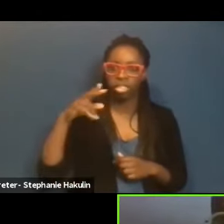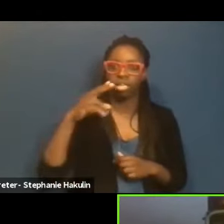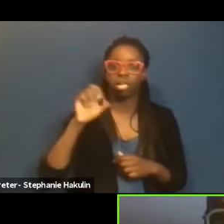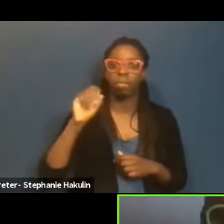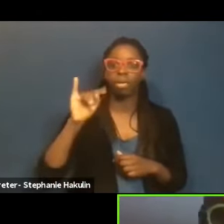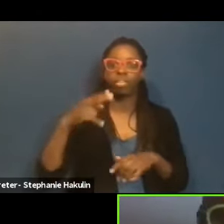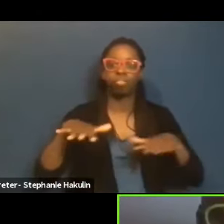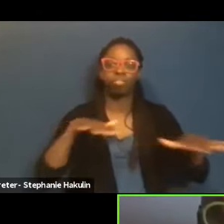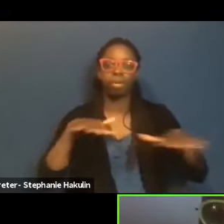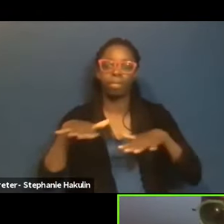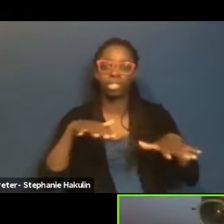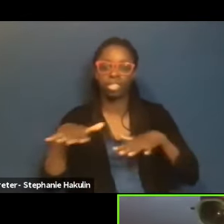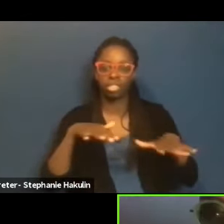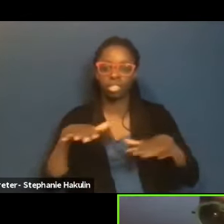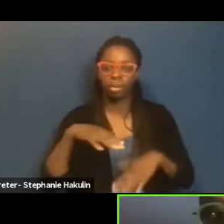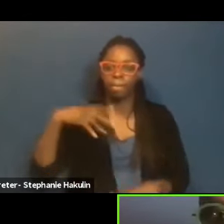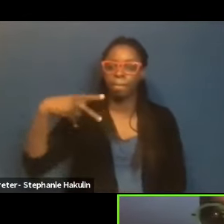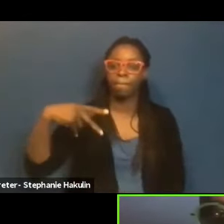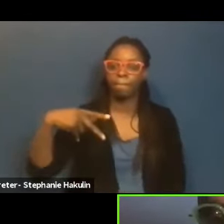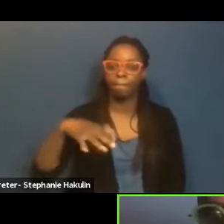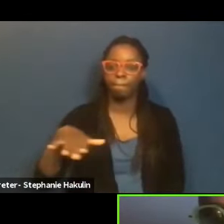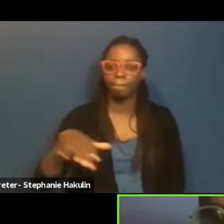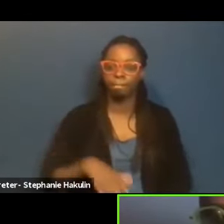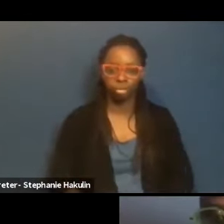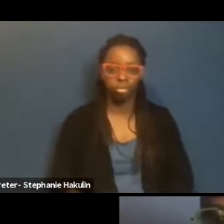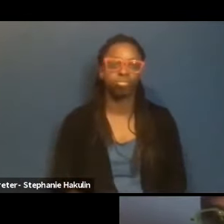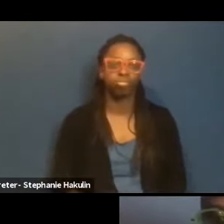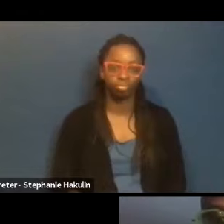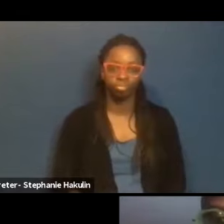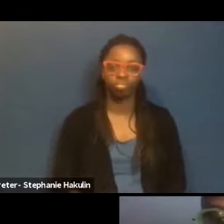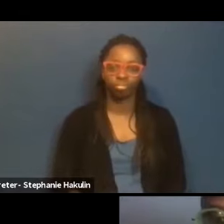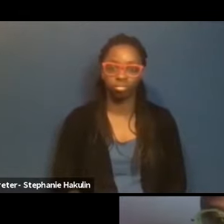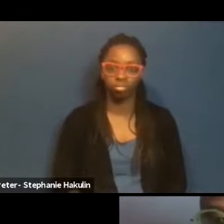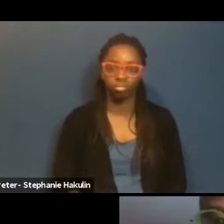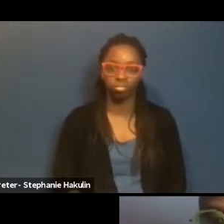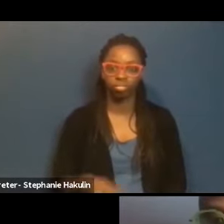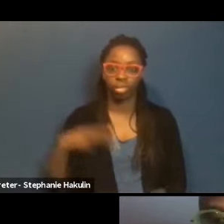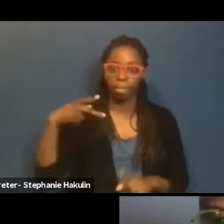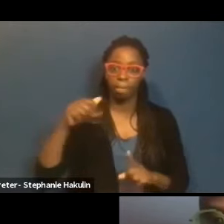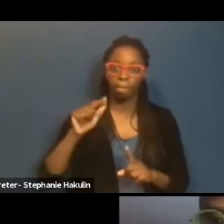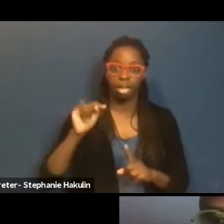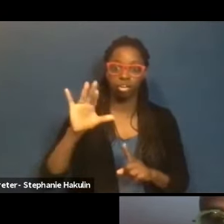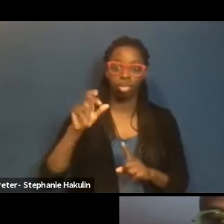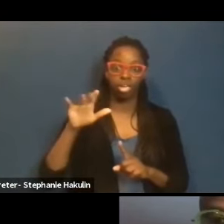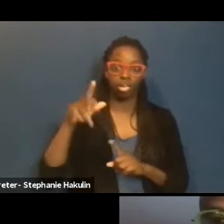is high praise. Conceptually excellent, Los Angeles.